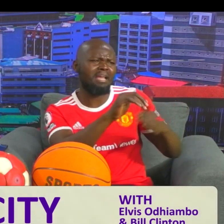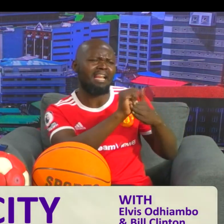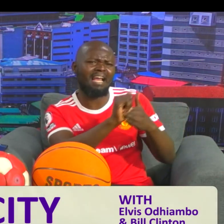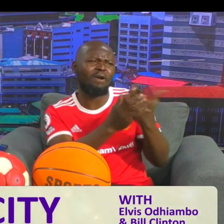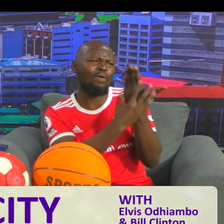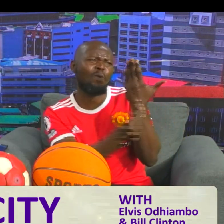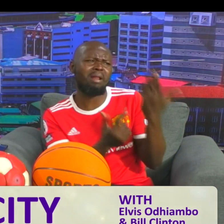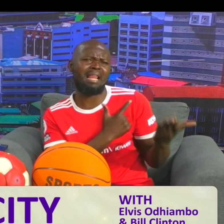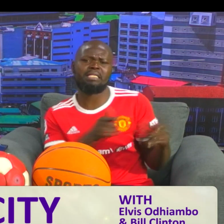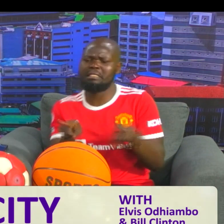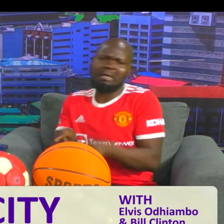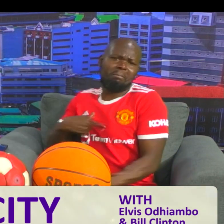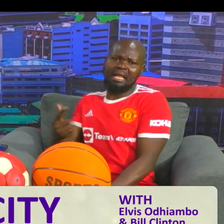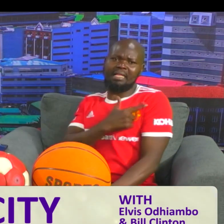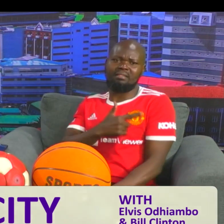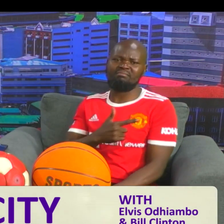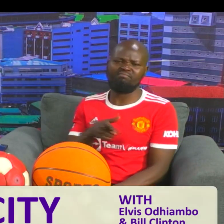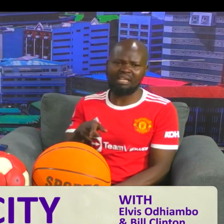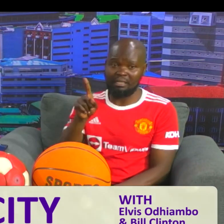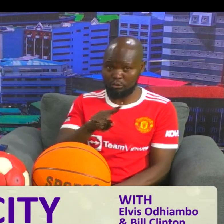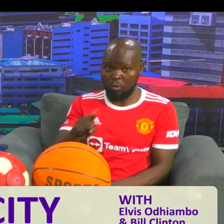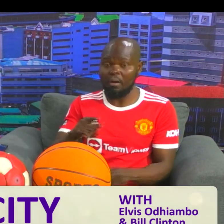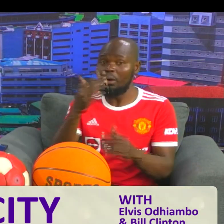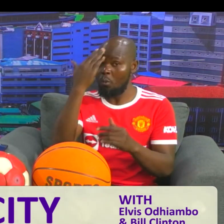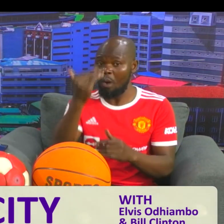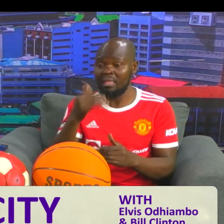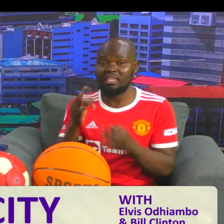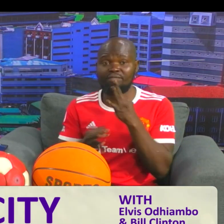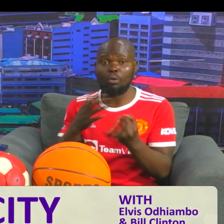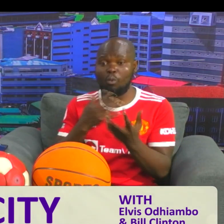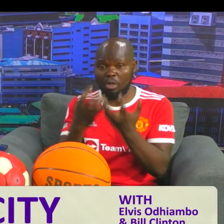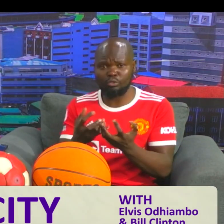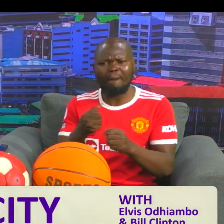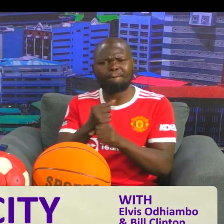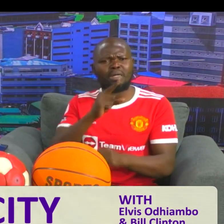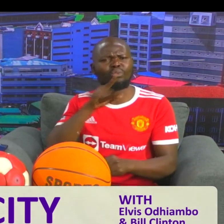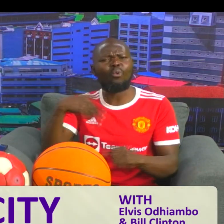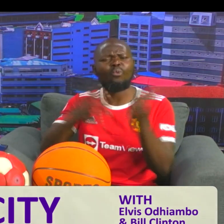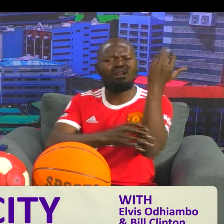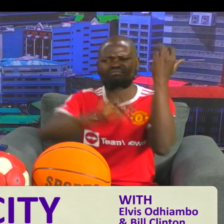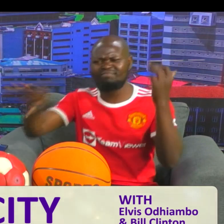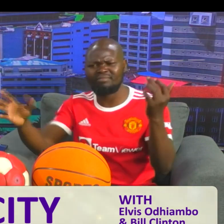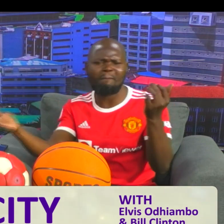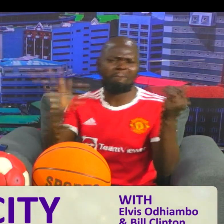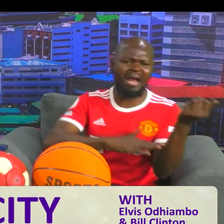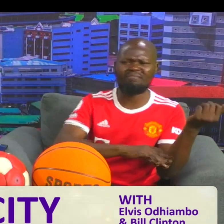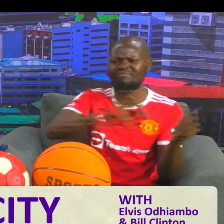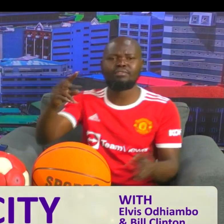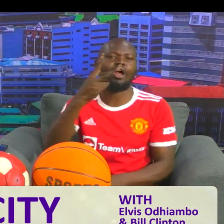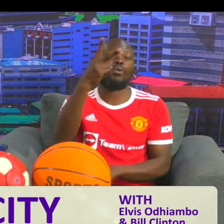in the second half. Right. But with them, we've seen them, once they concede the first goal, then it kind of looks like the players